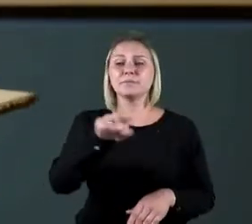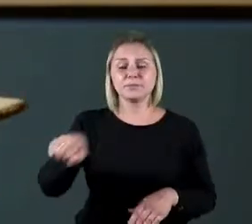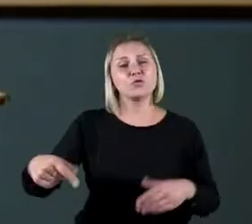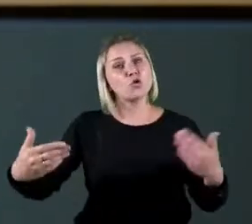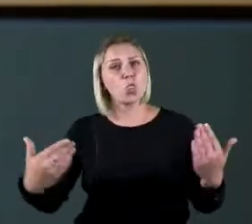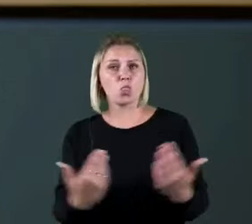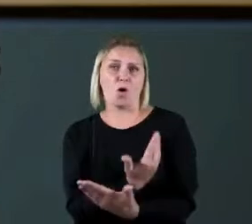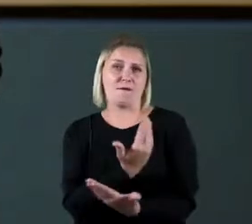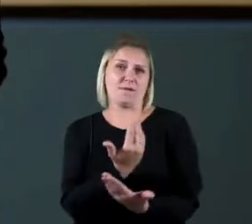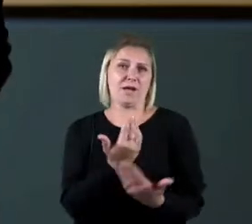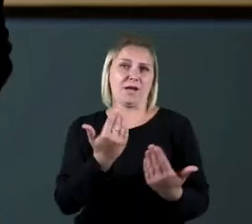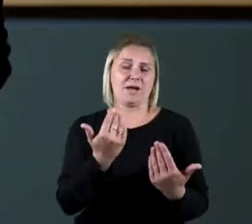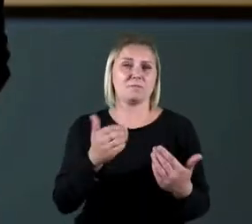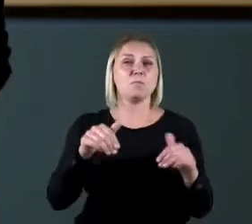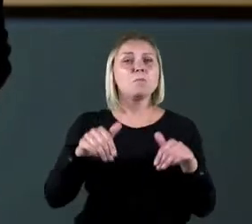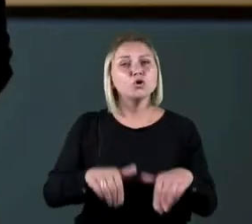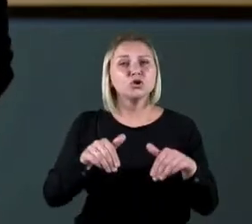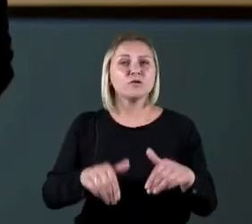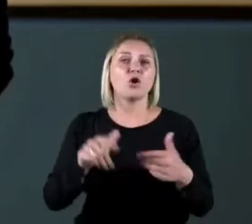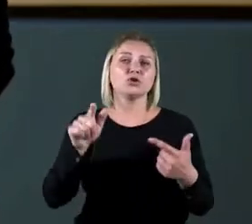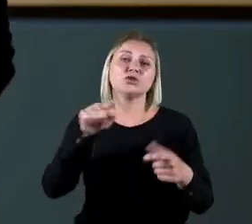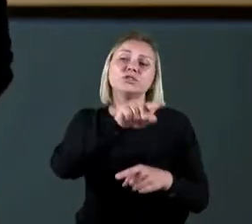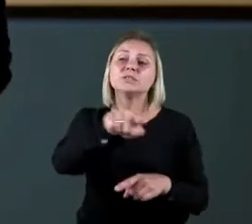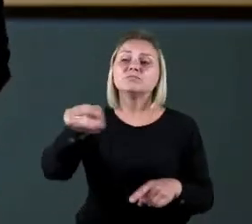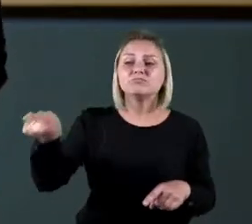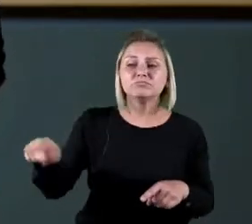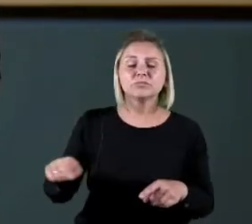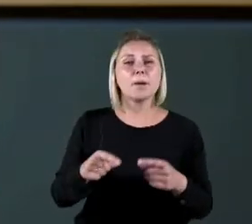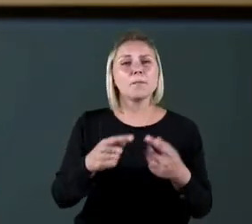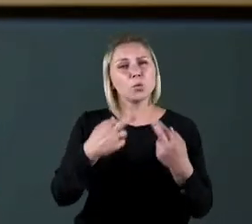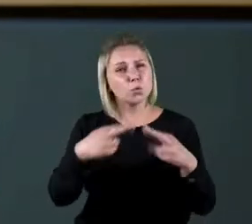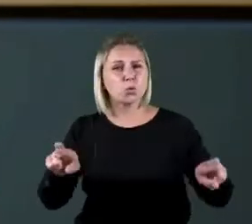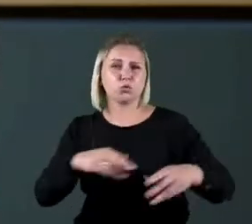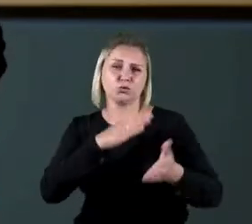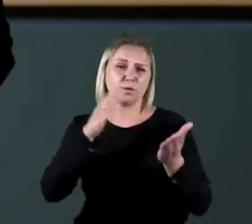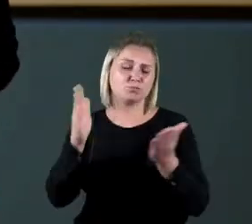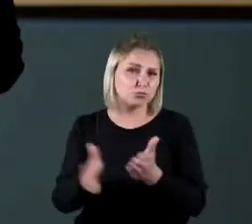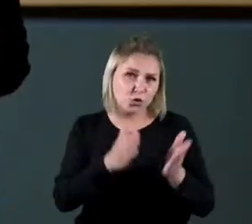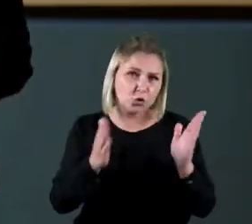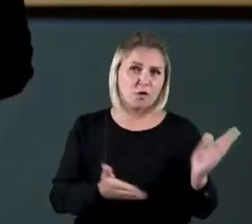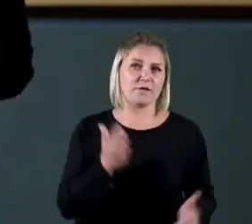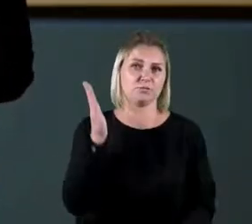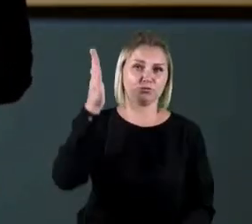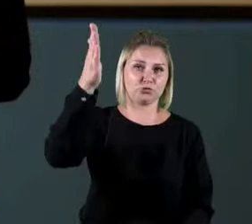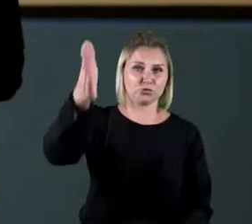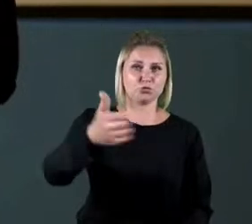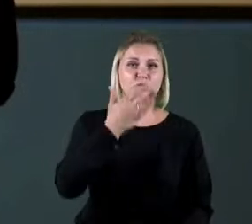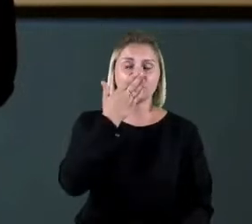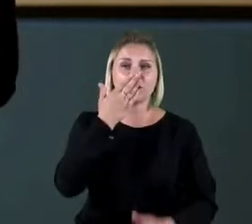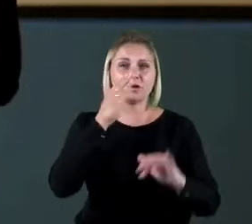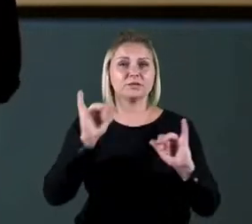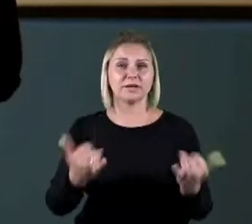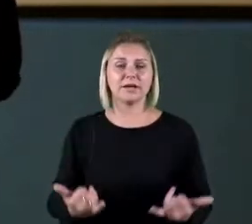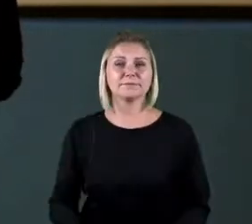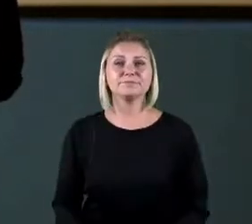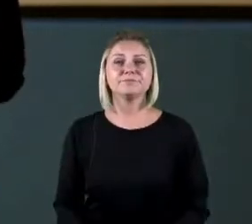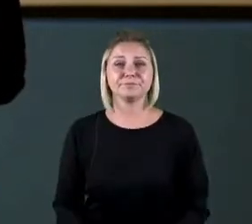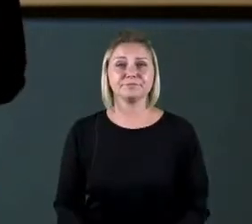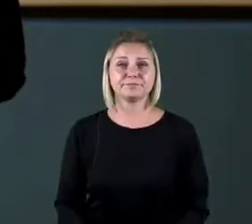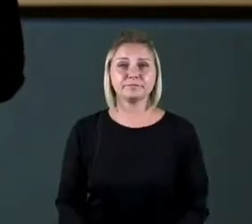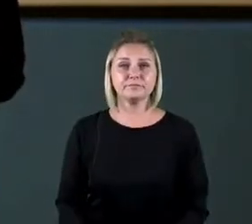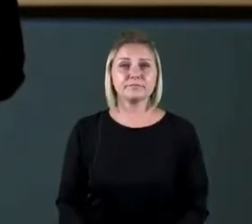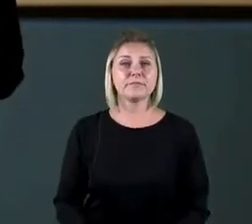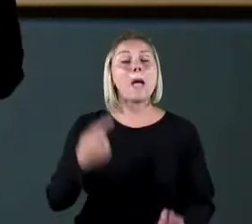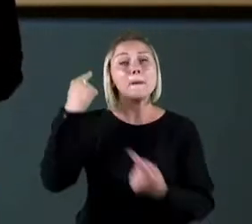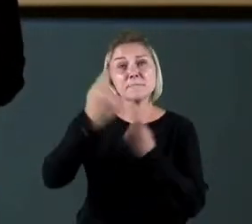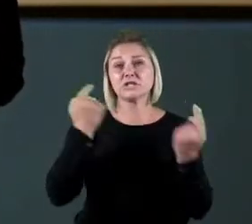not just for traditional sectors, but also to prepare us for the future. You know the numbers, 2050,